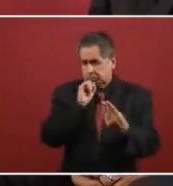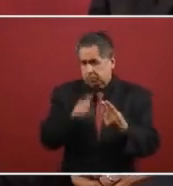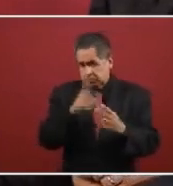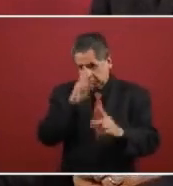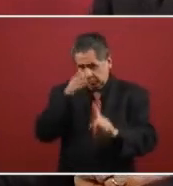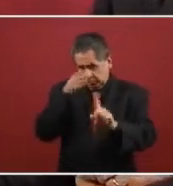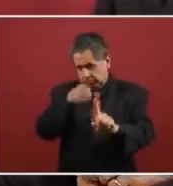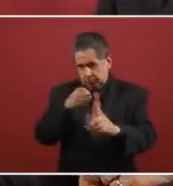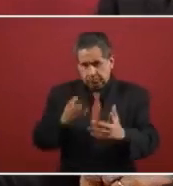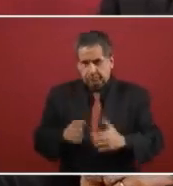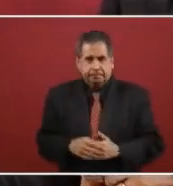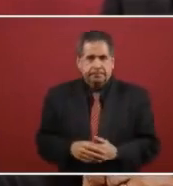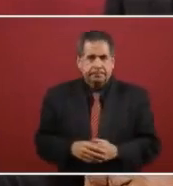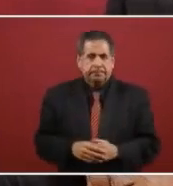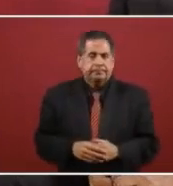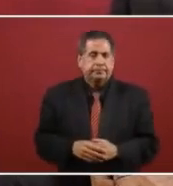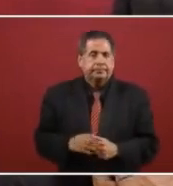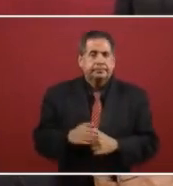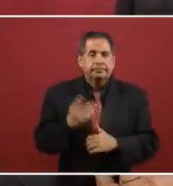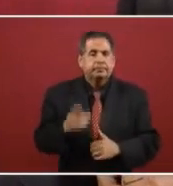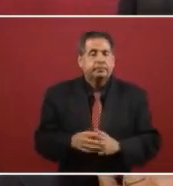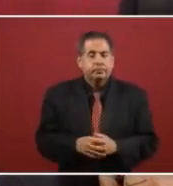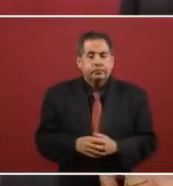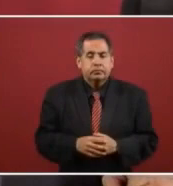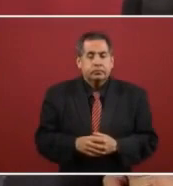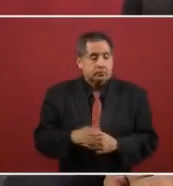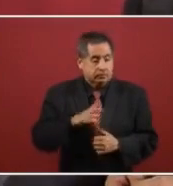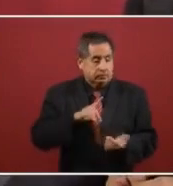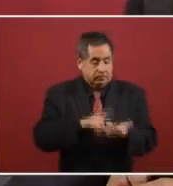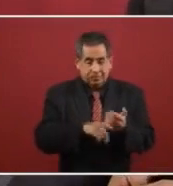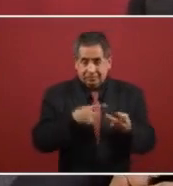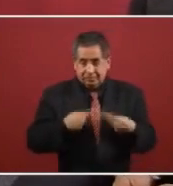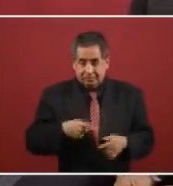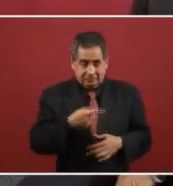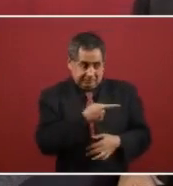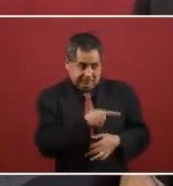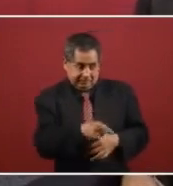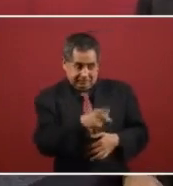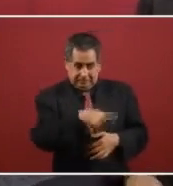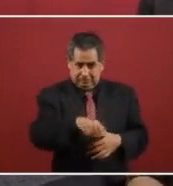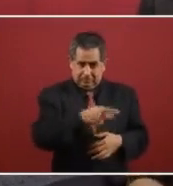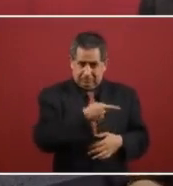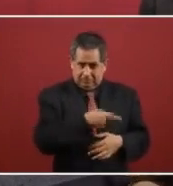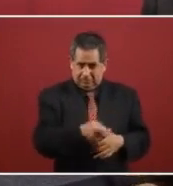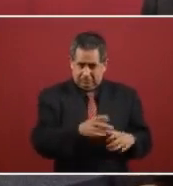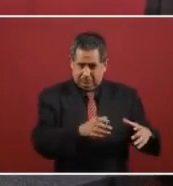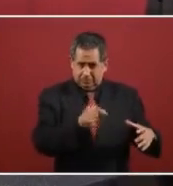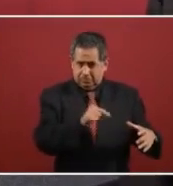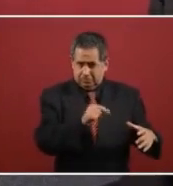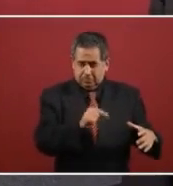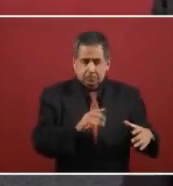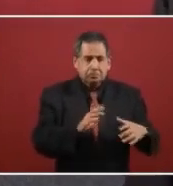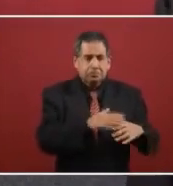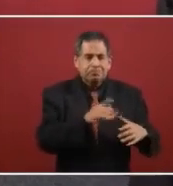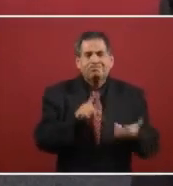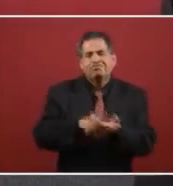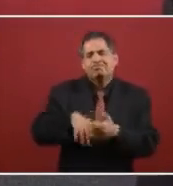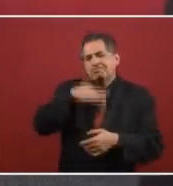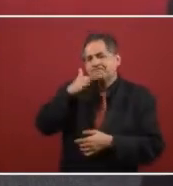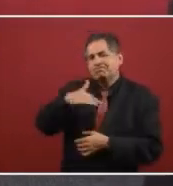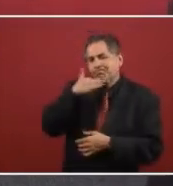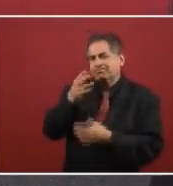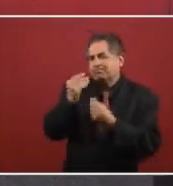things, porque, because hay pobreza there's poverty por la corrupción. due